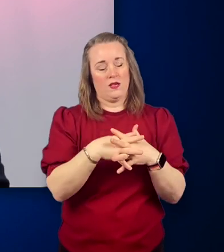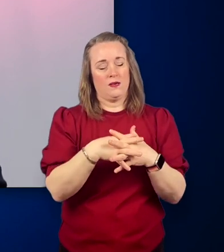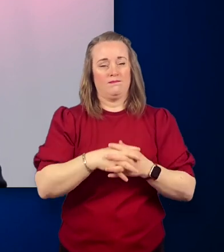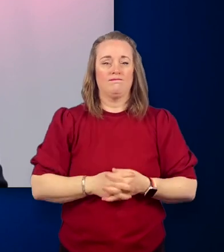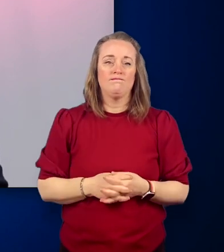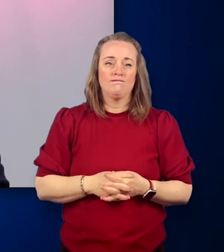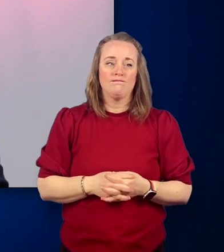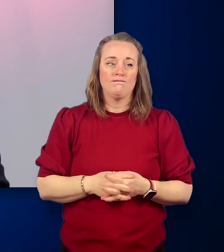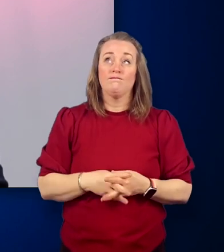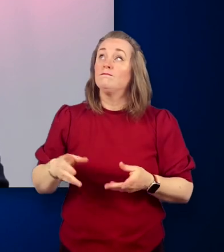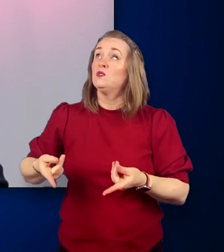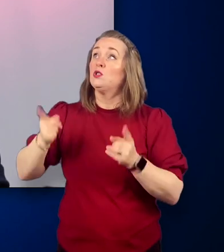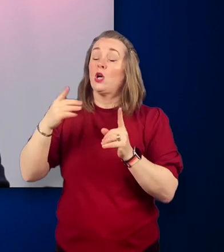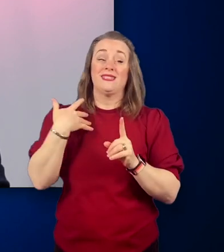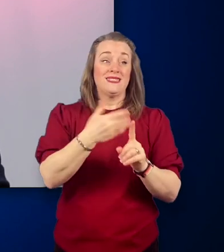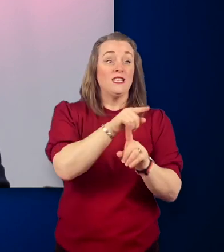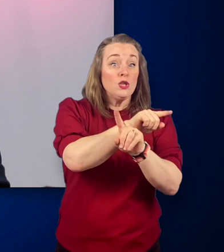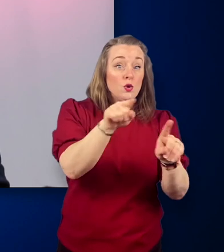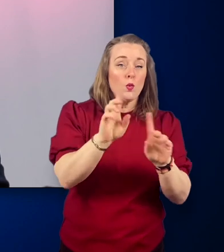He's sending you to encounter someone.